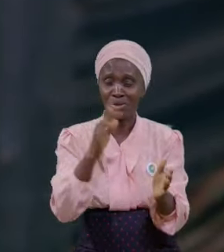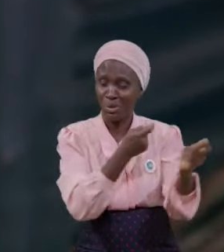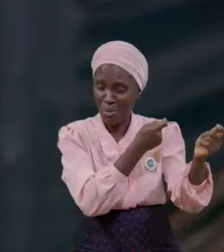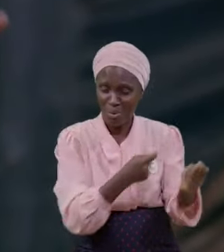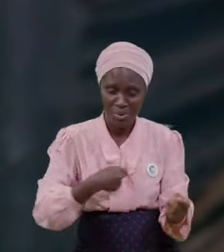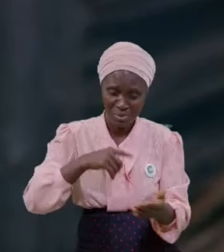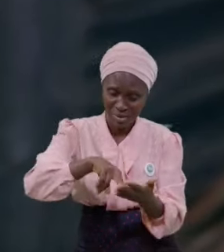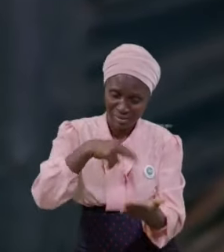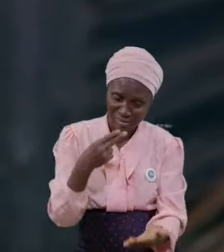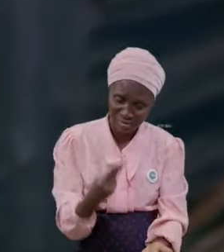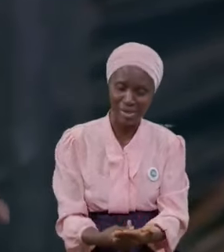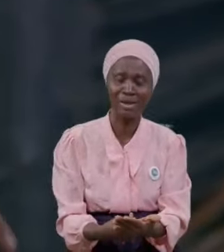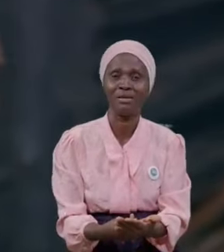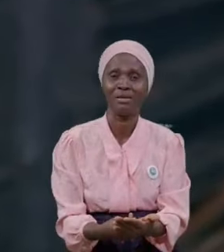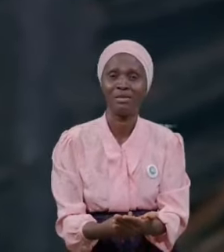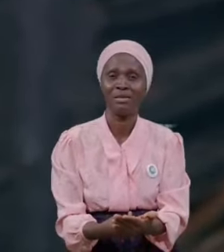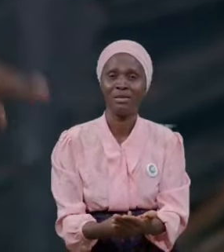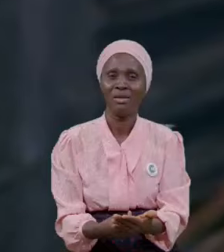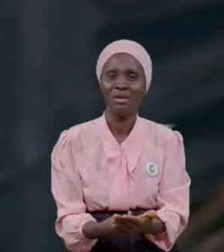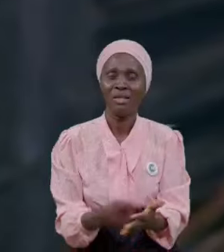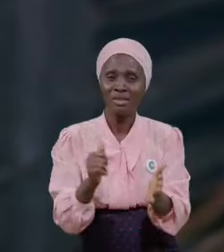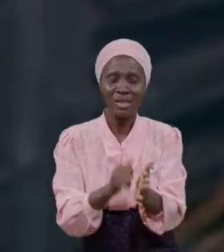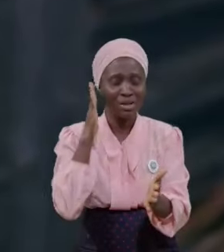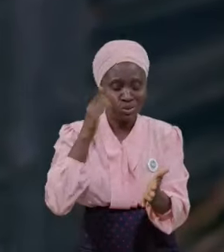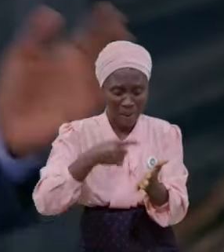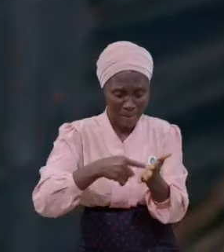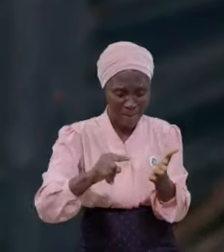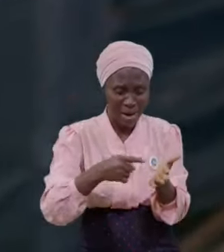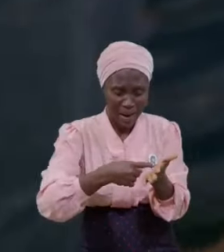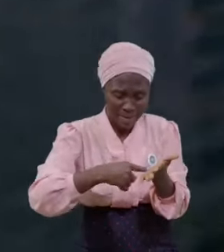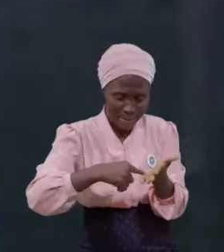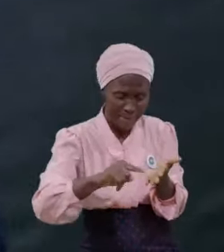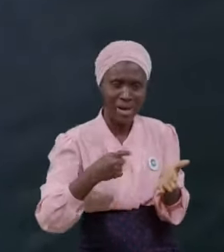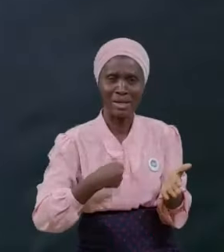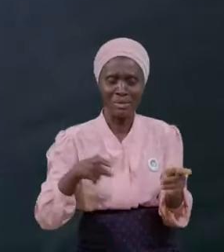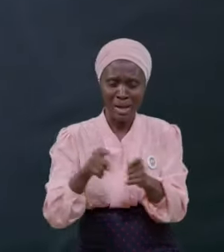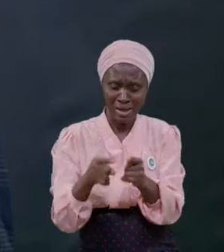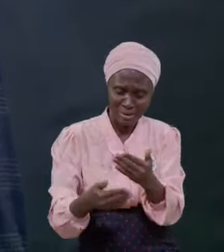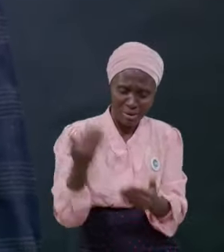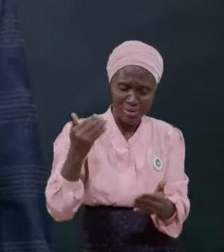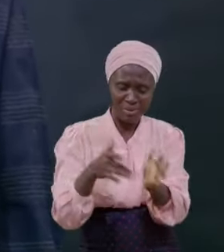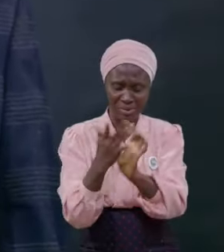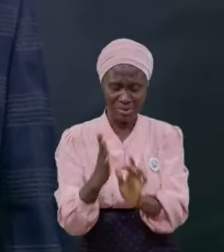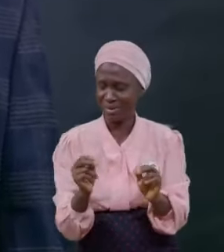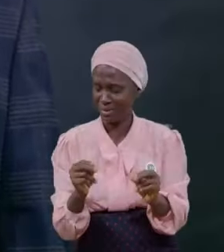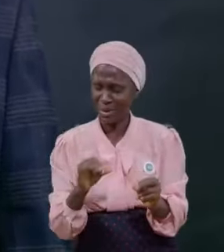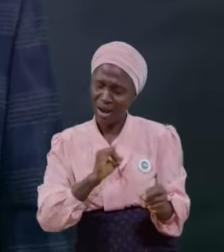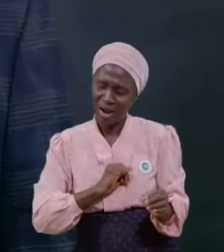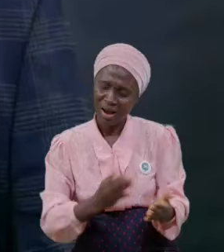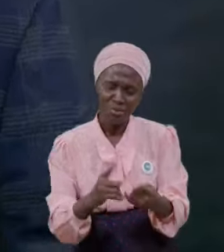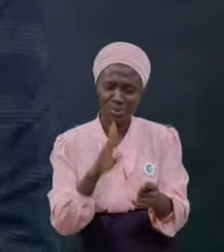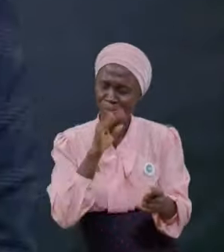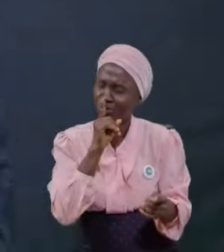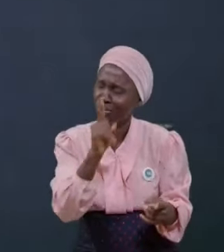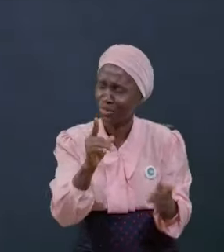I want to be an actual Christian, altogether Christian. That's why you're raising up your hand. That's why you're standing